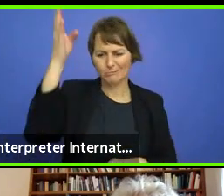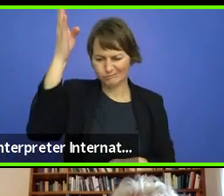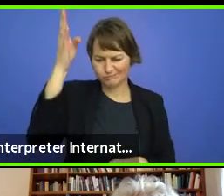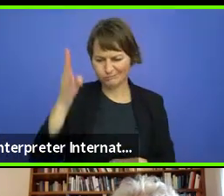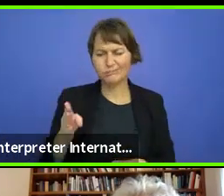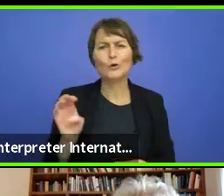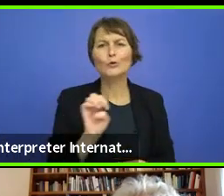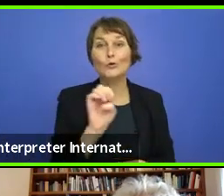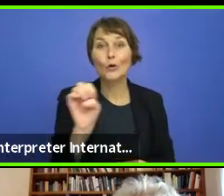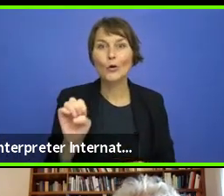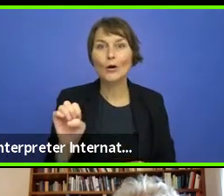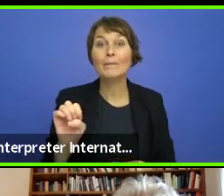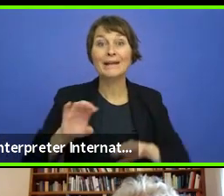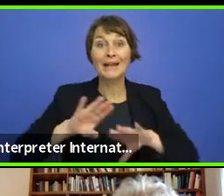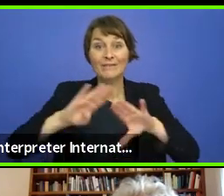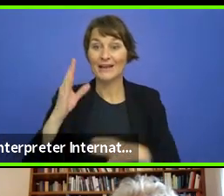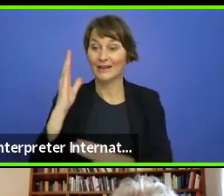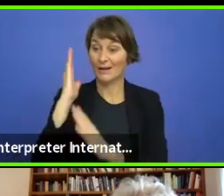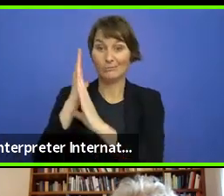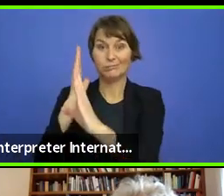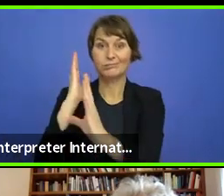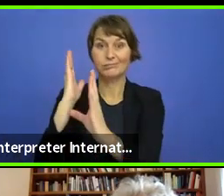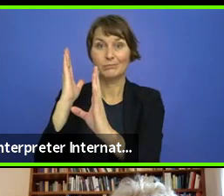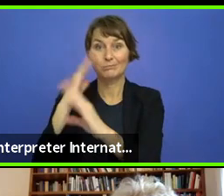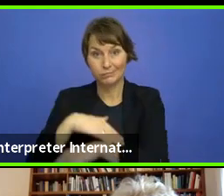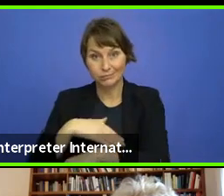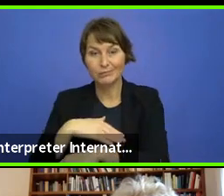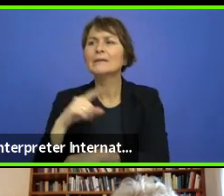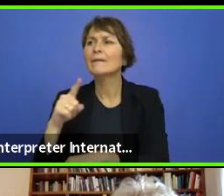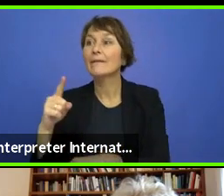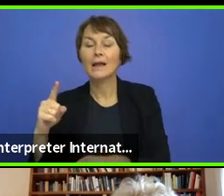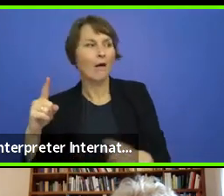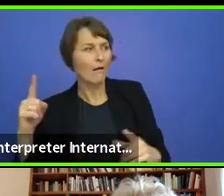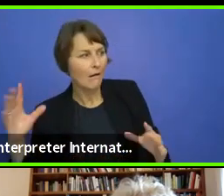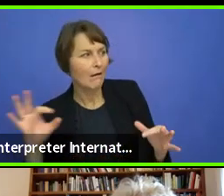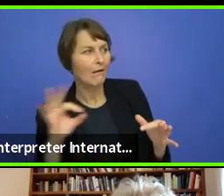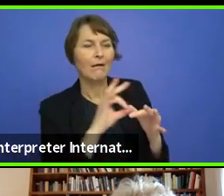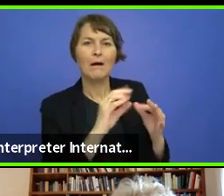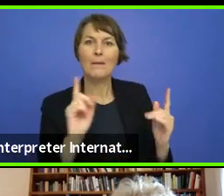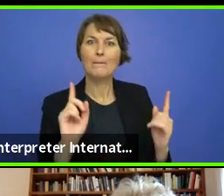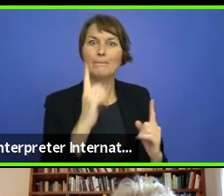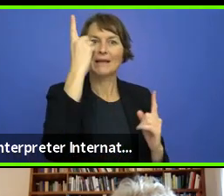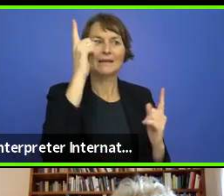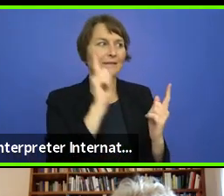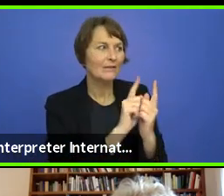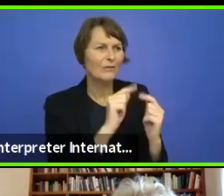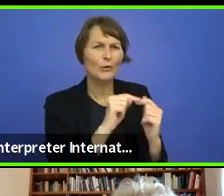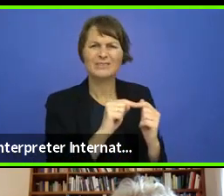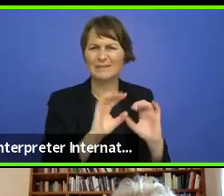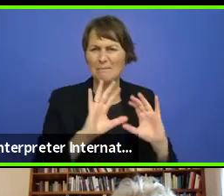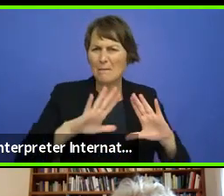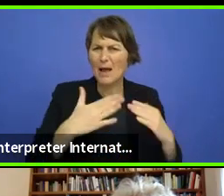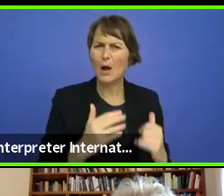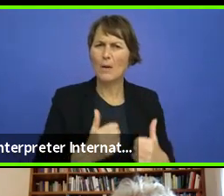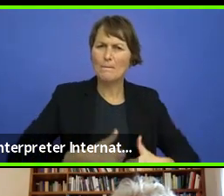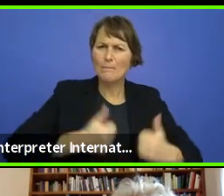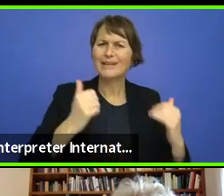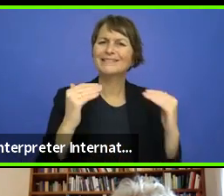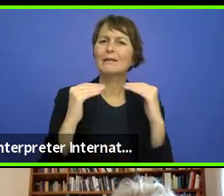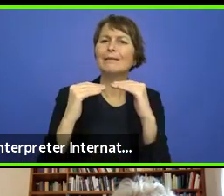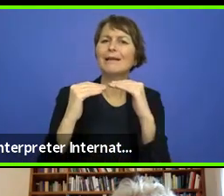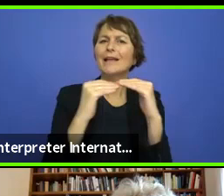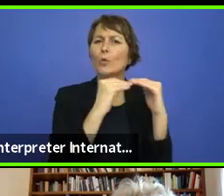first met Western colleagues and the difficulty to develop really equal partnerships. And I think this, that the motivation for all